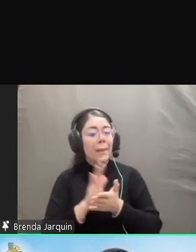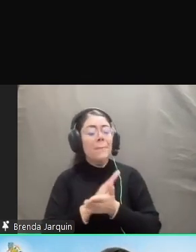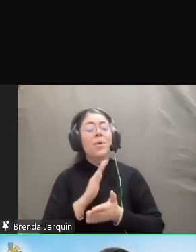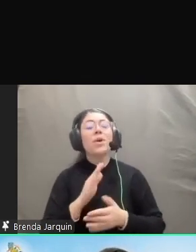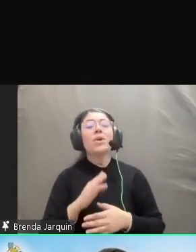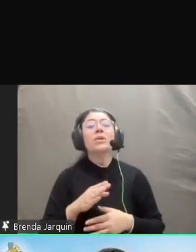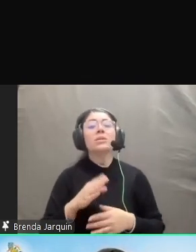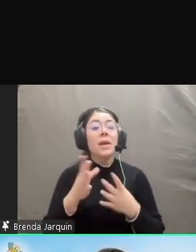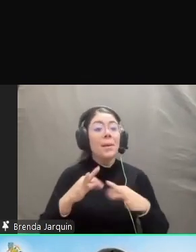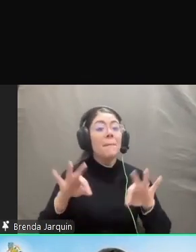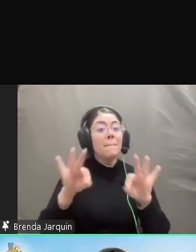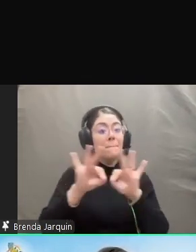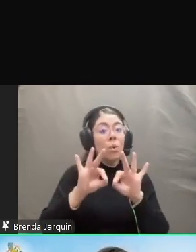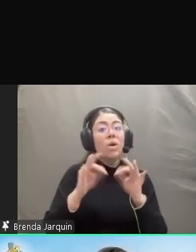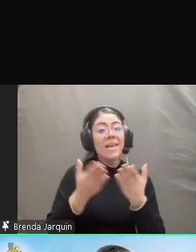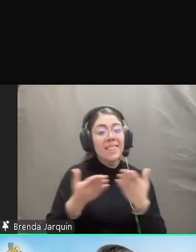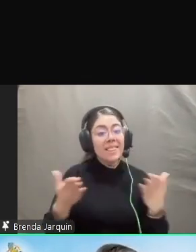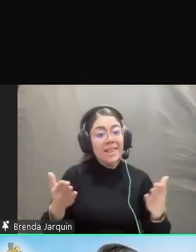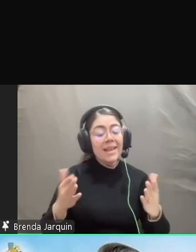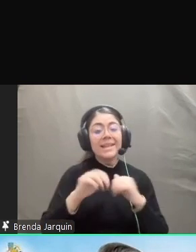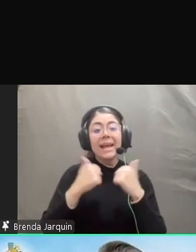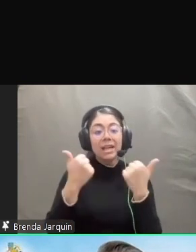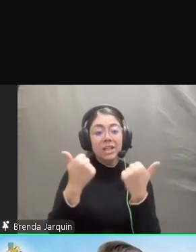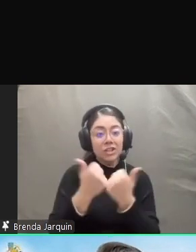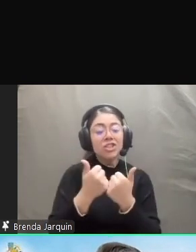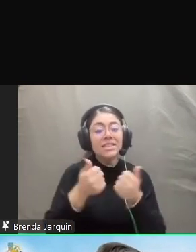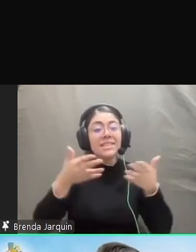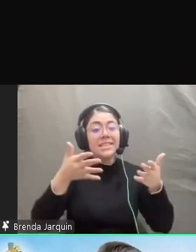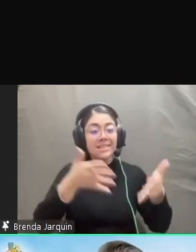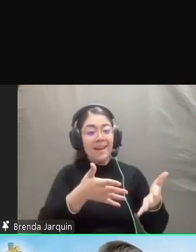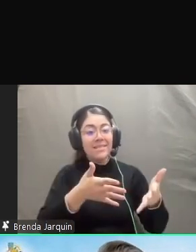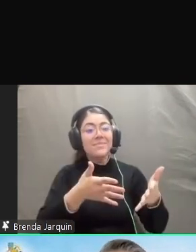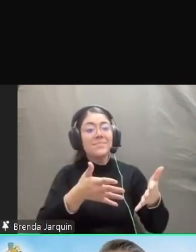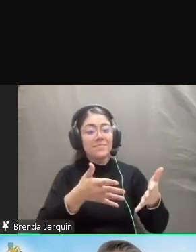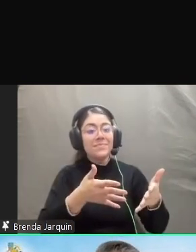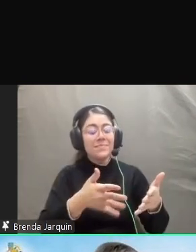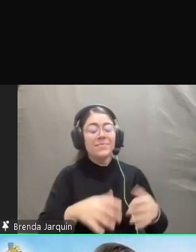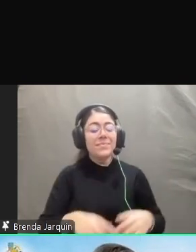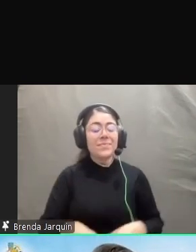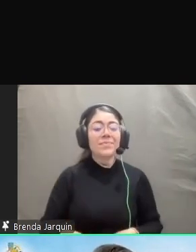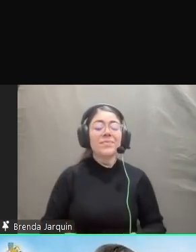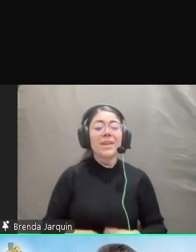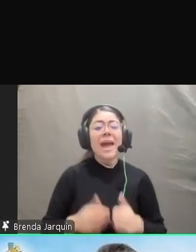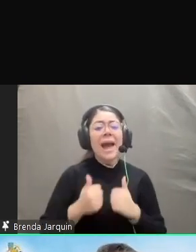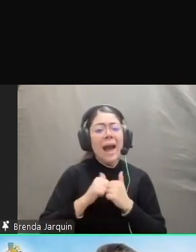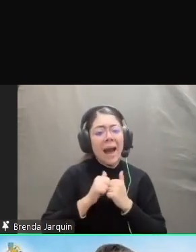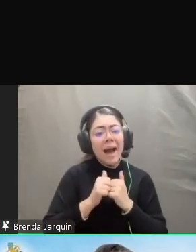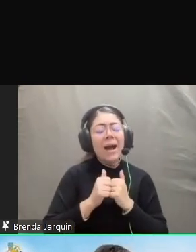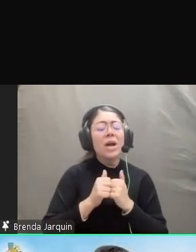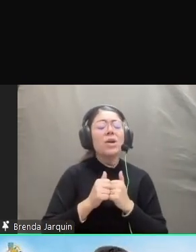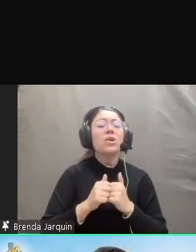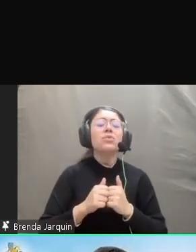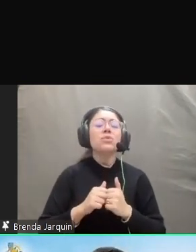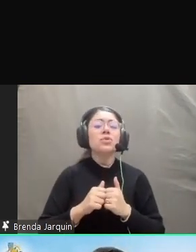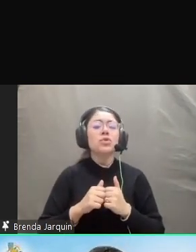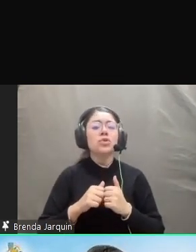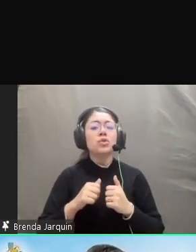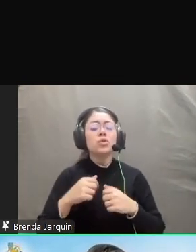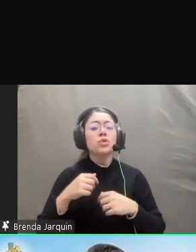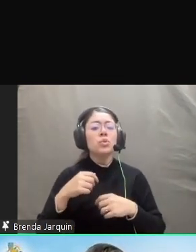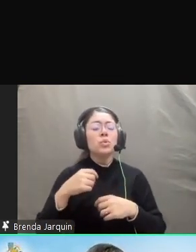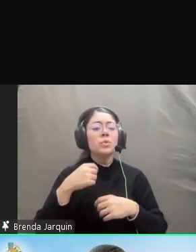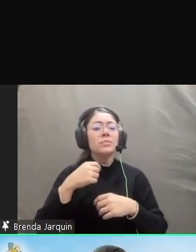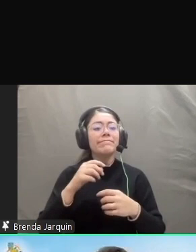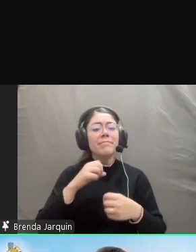individual agencies have in place, how to evaluate the efficacy and the sustainability towards a goal of